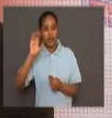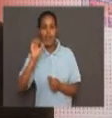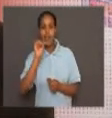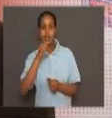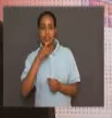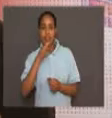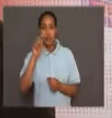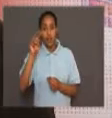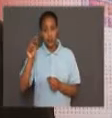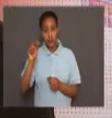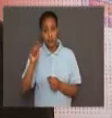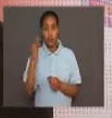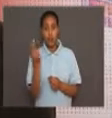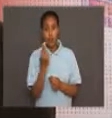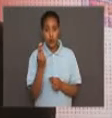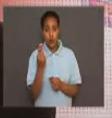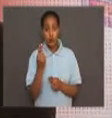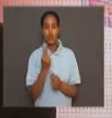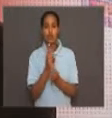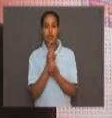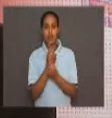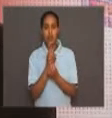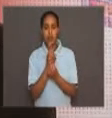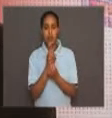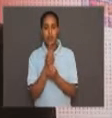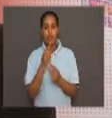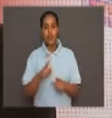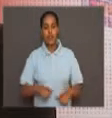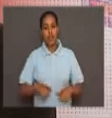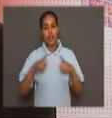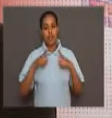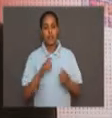Nitrogen is an important nutrient for life.